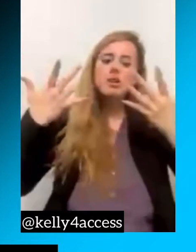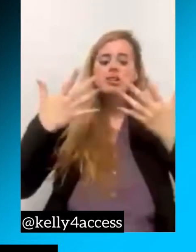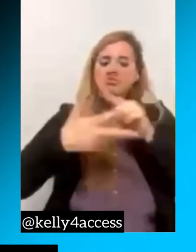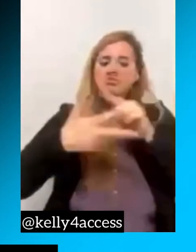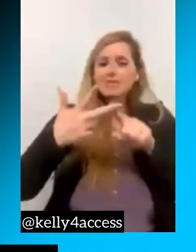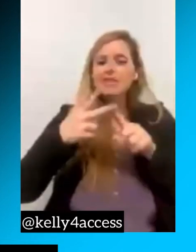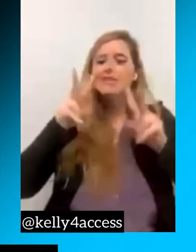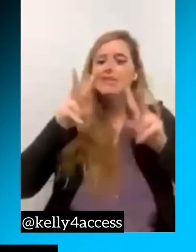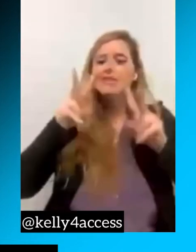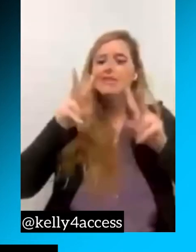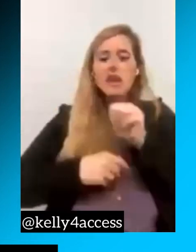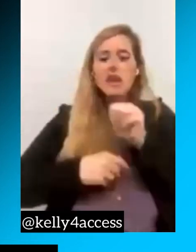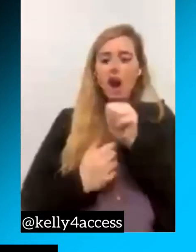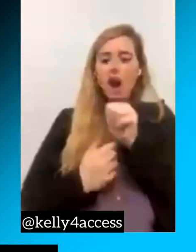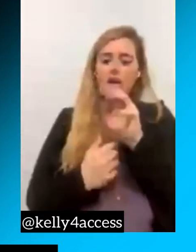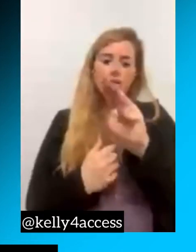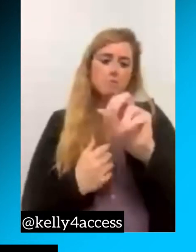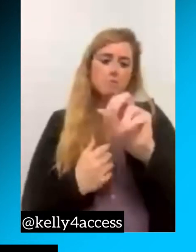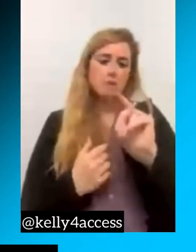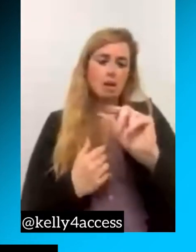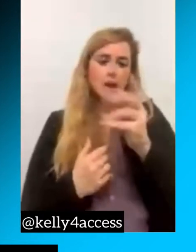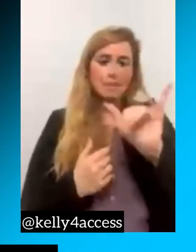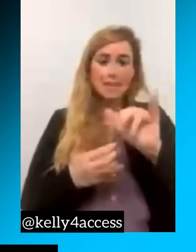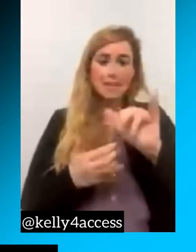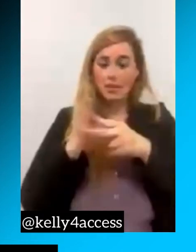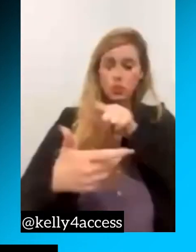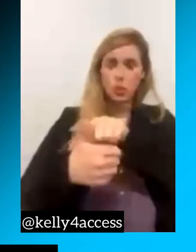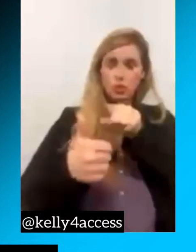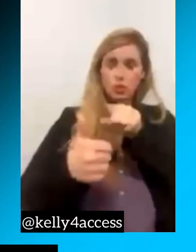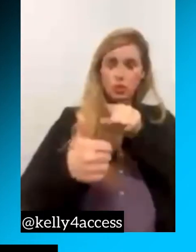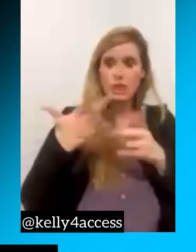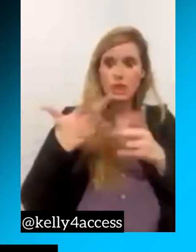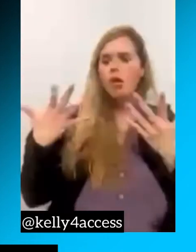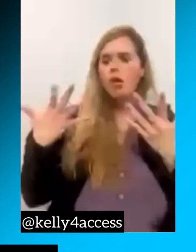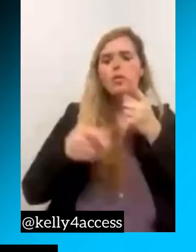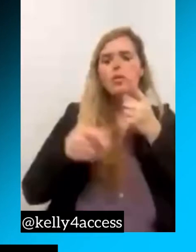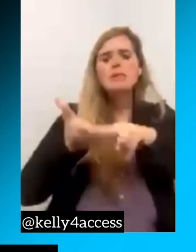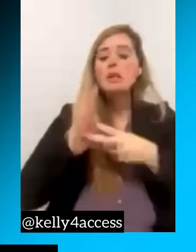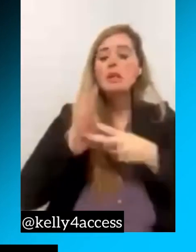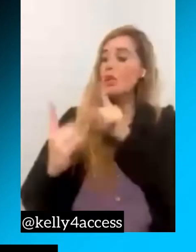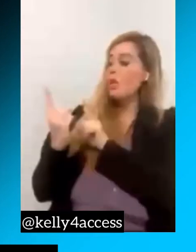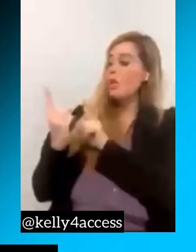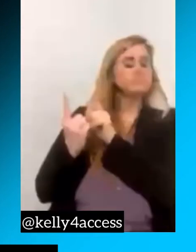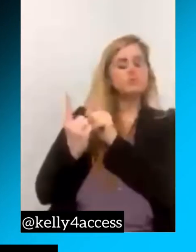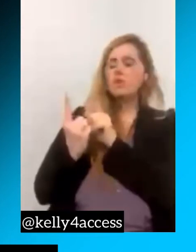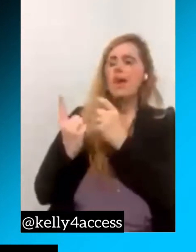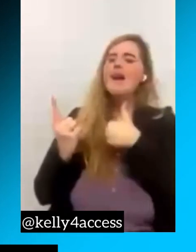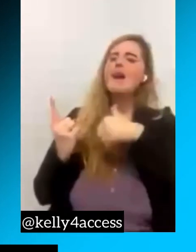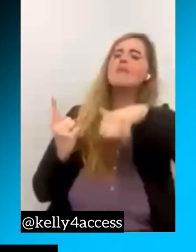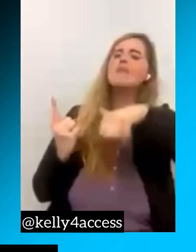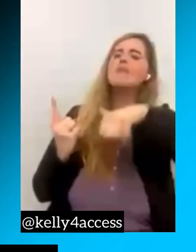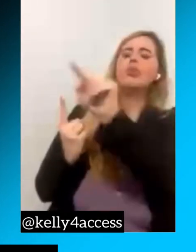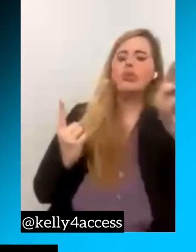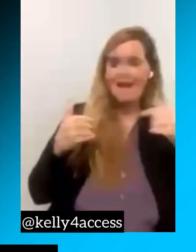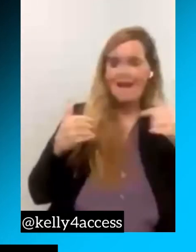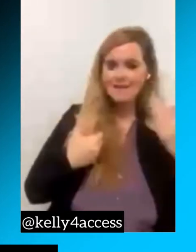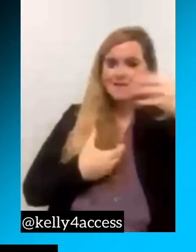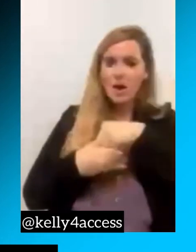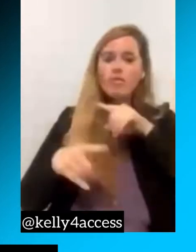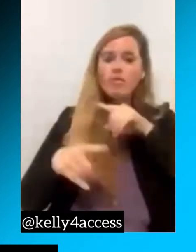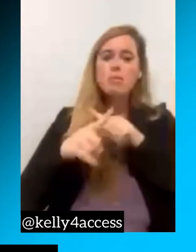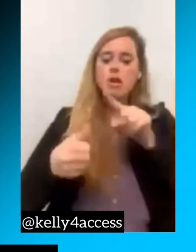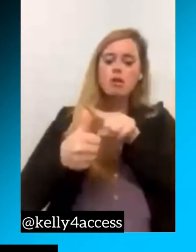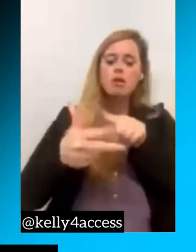like ethical non-monogamy. Yes, exactly. So yeah, the umbrella term, yes, exactly. Non-monogamy